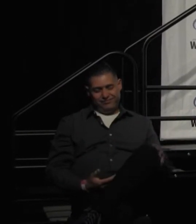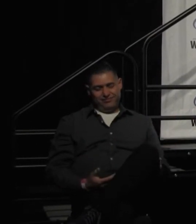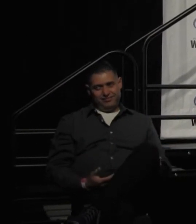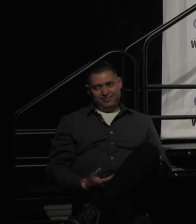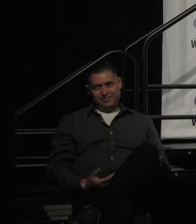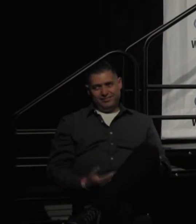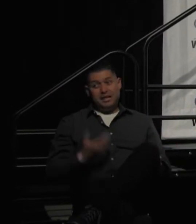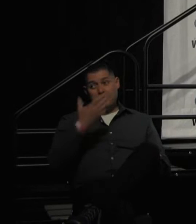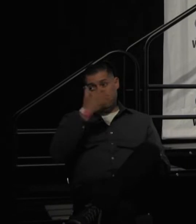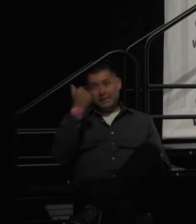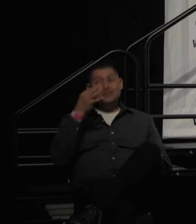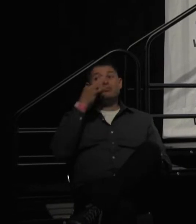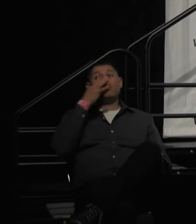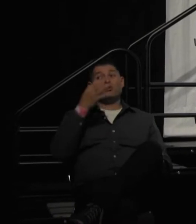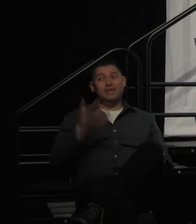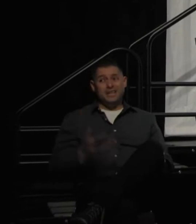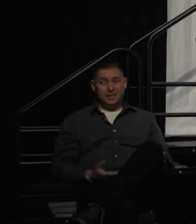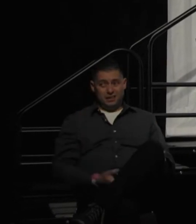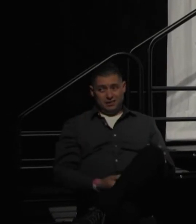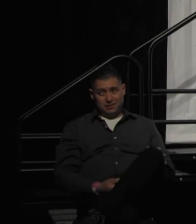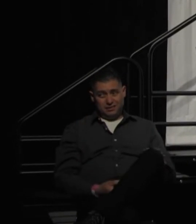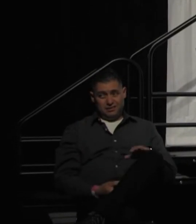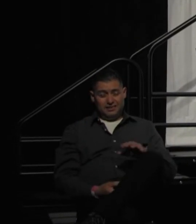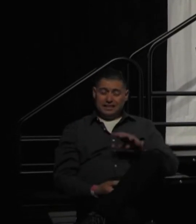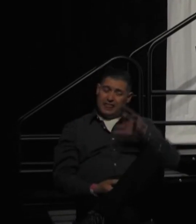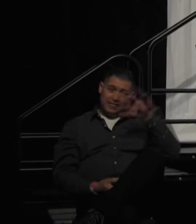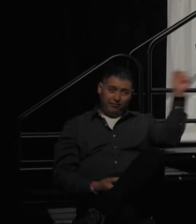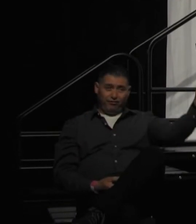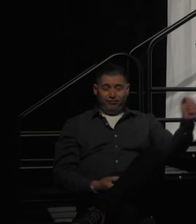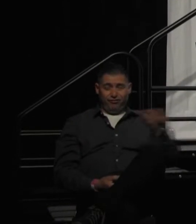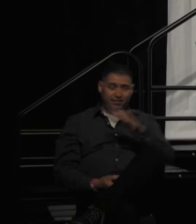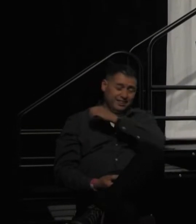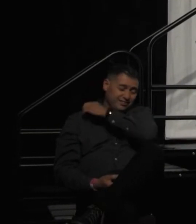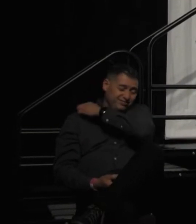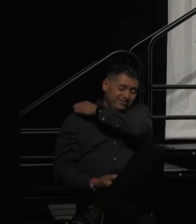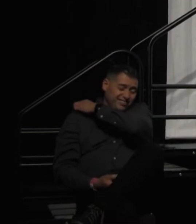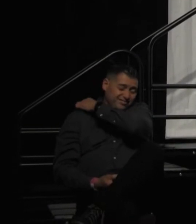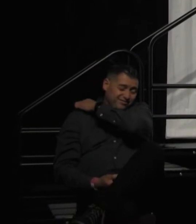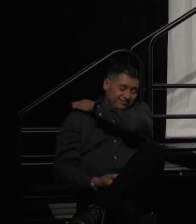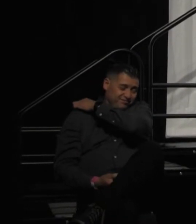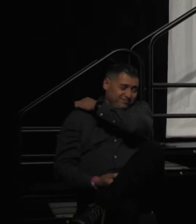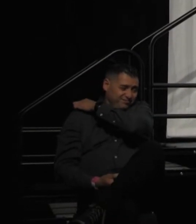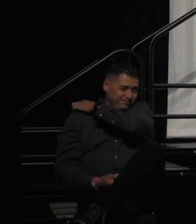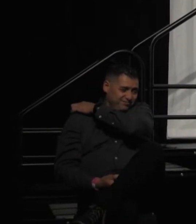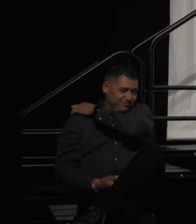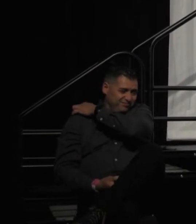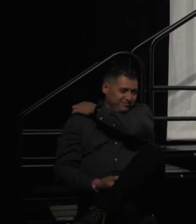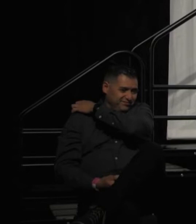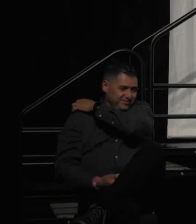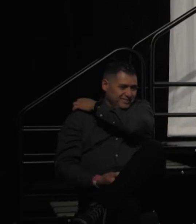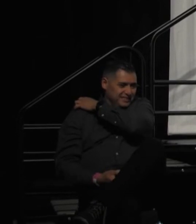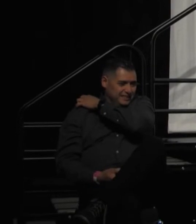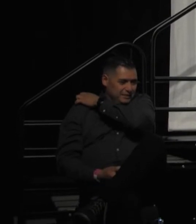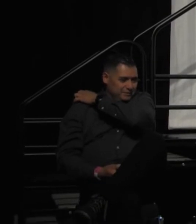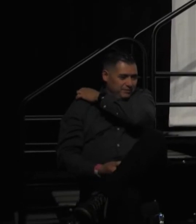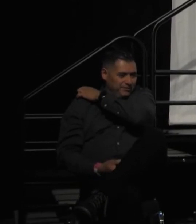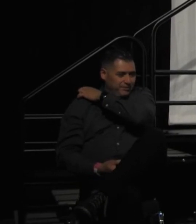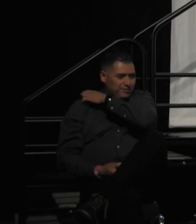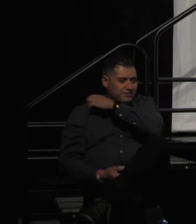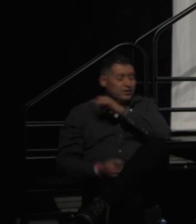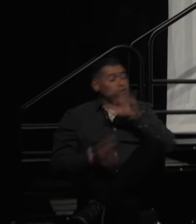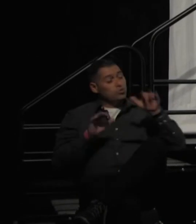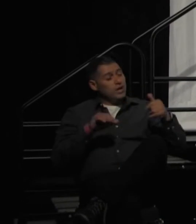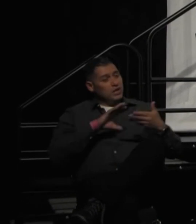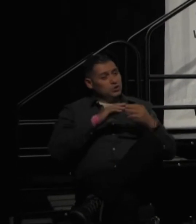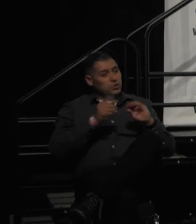He caught him smoking weed. Get the hell out of there. Get the hell out. That's fucking great story. Thank you, Cheech.